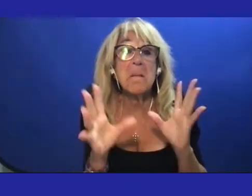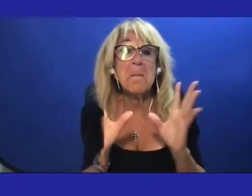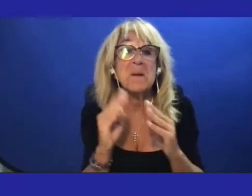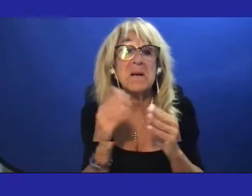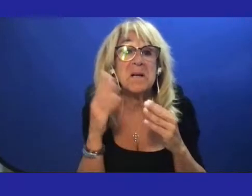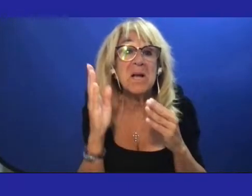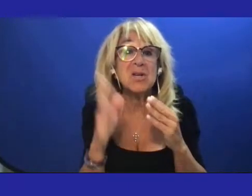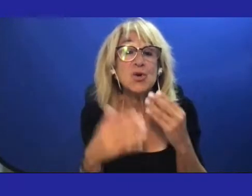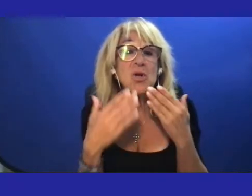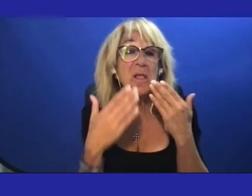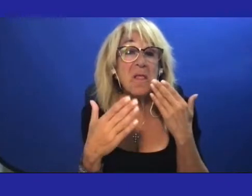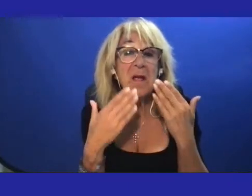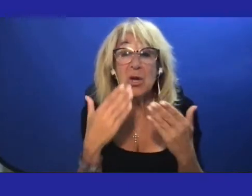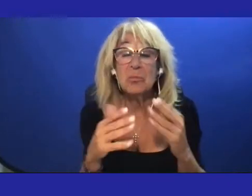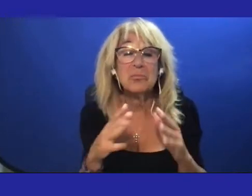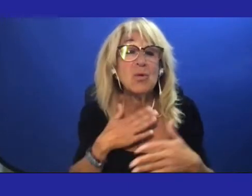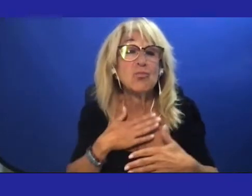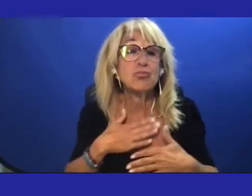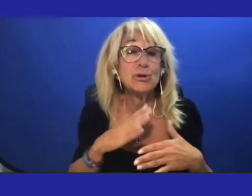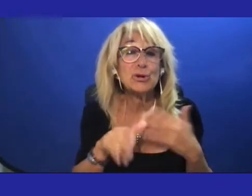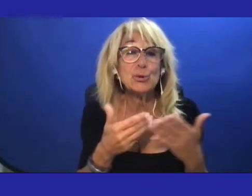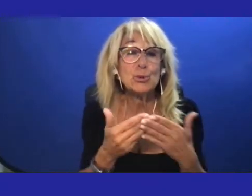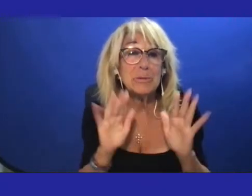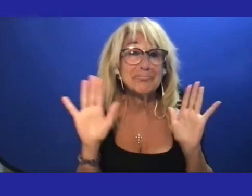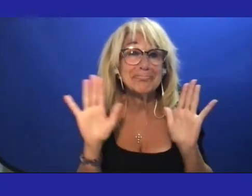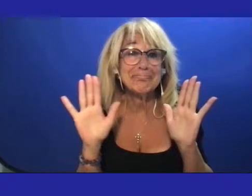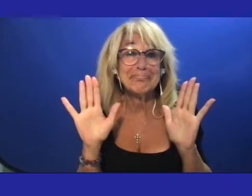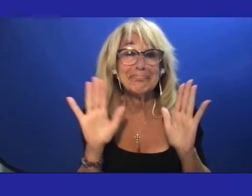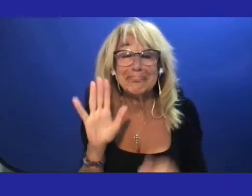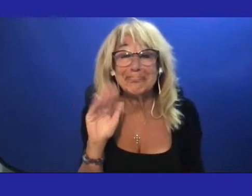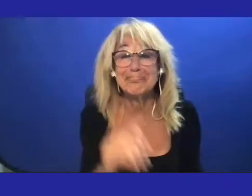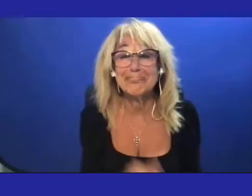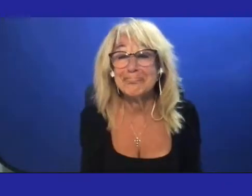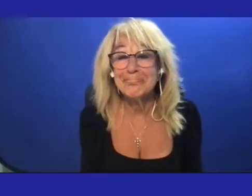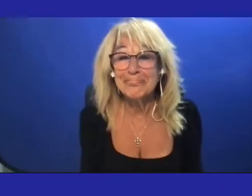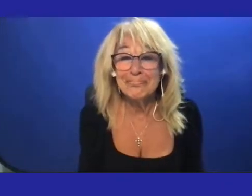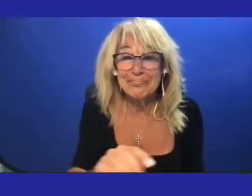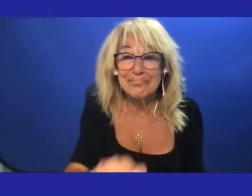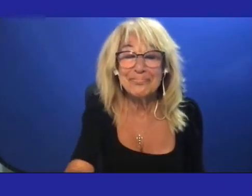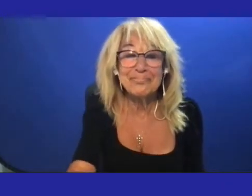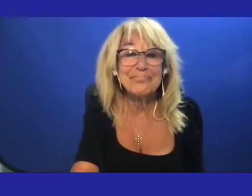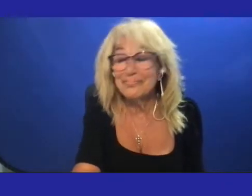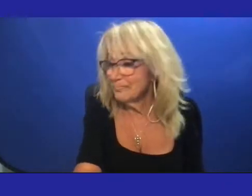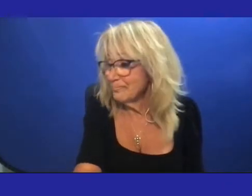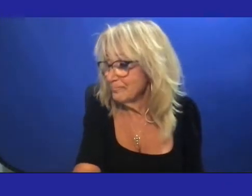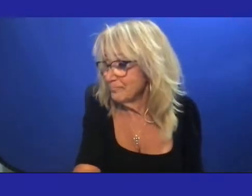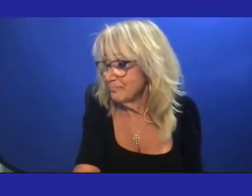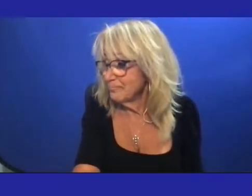Appreciate it. Thank you. This meeting is no longer being recorded.